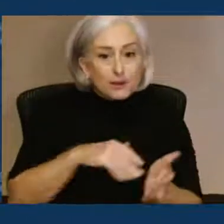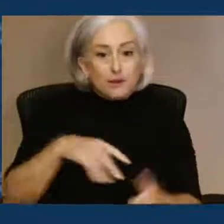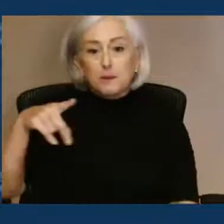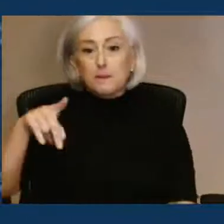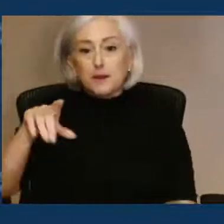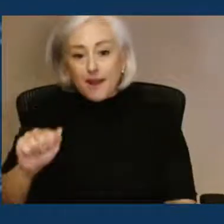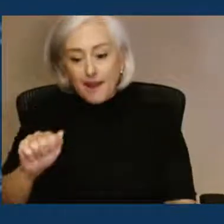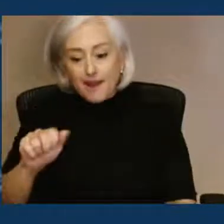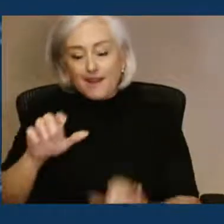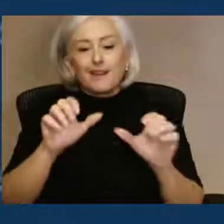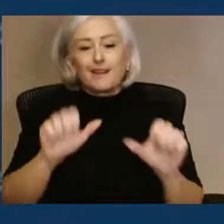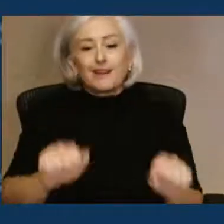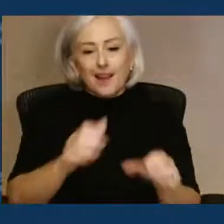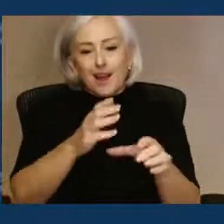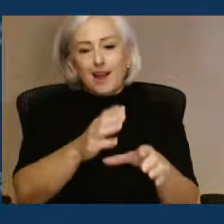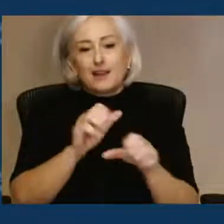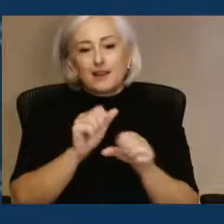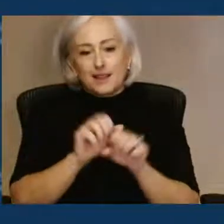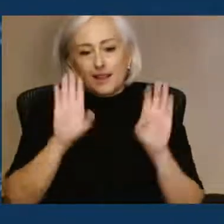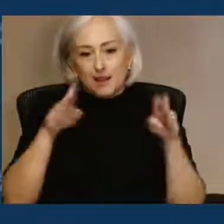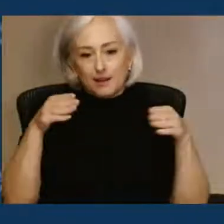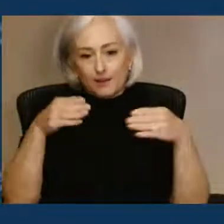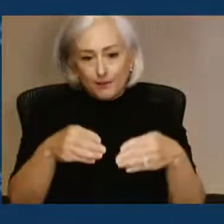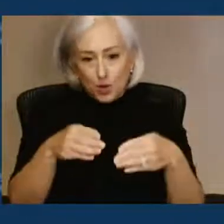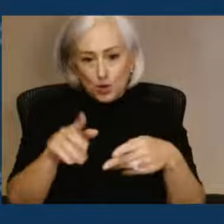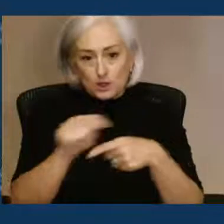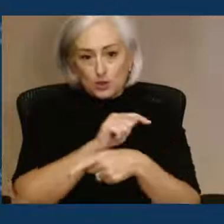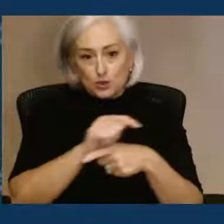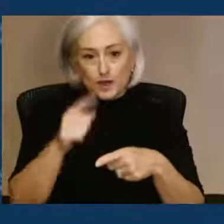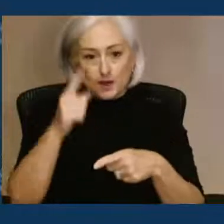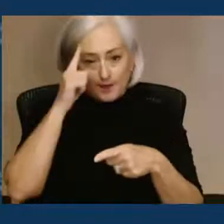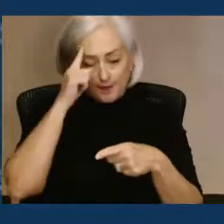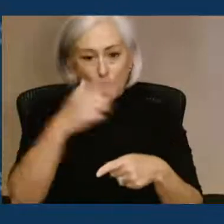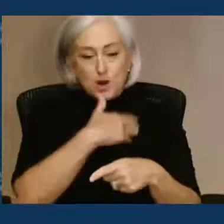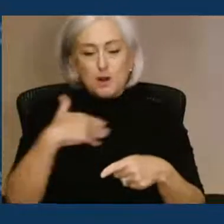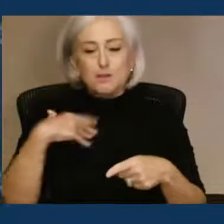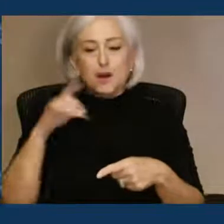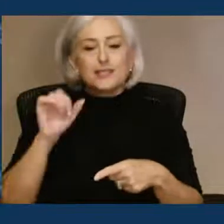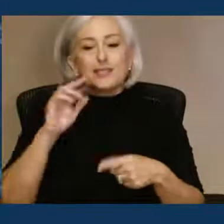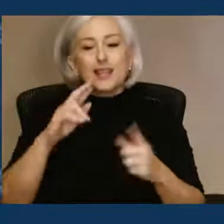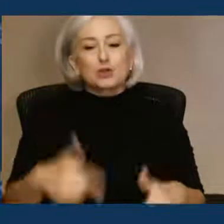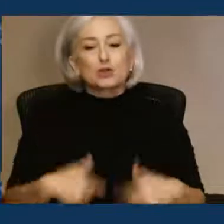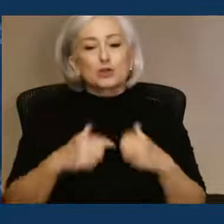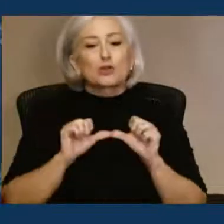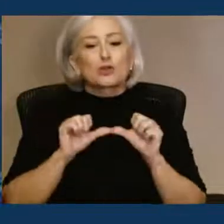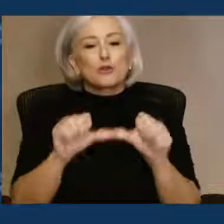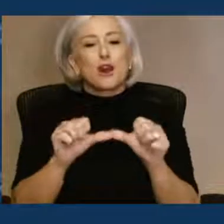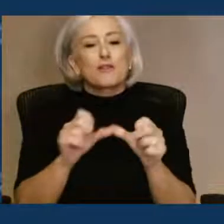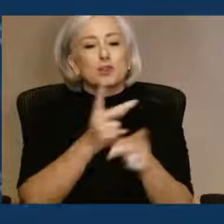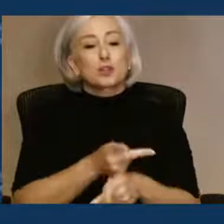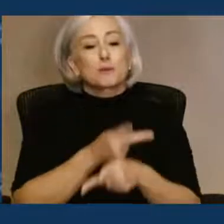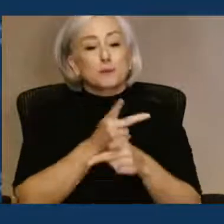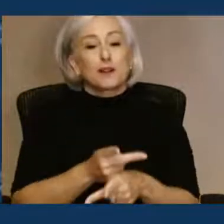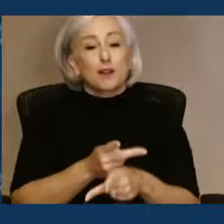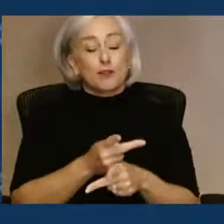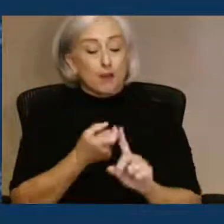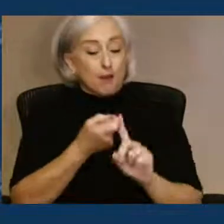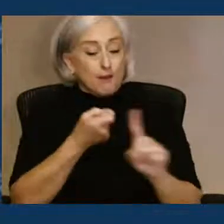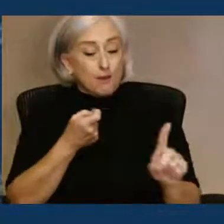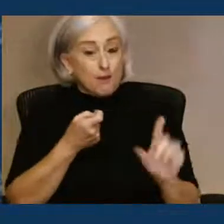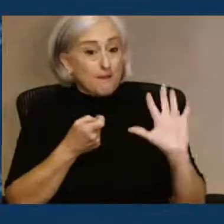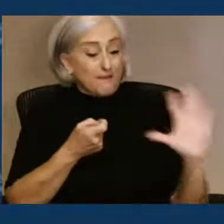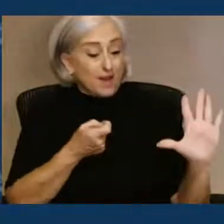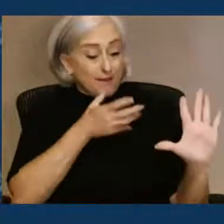training in breast cancer survivorship care. And thinking that, 1 in 5 women will have breast